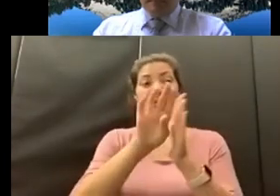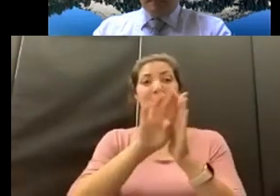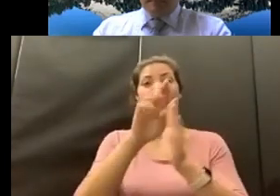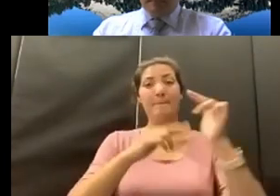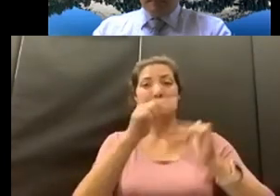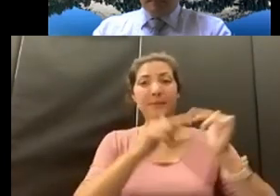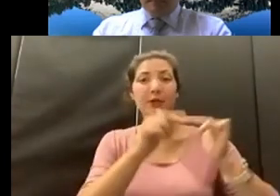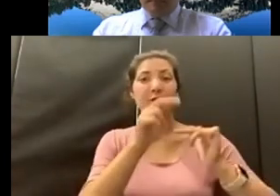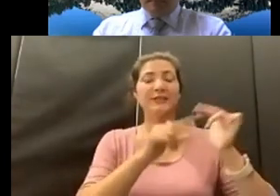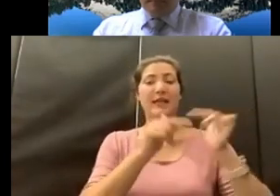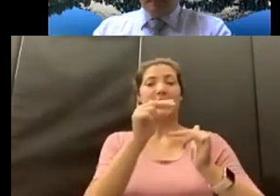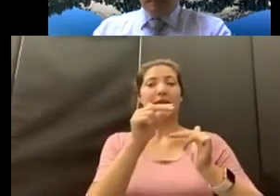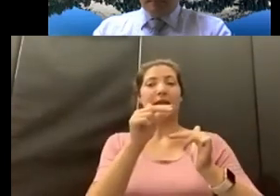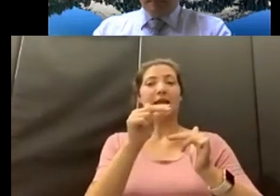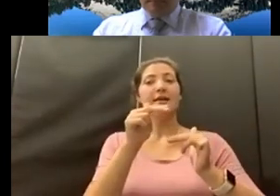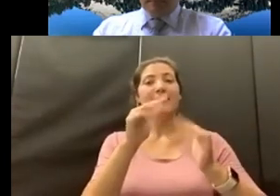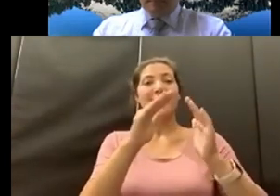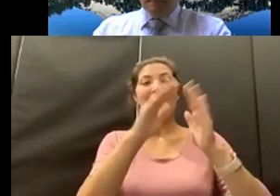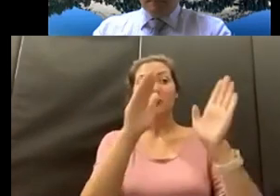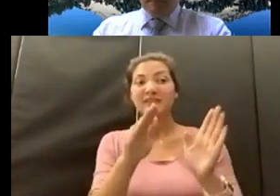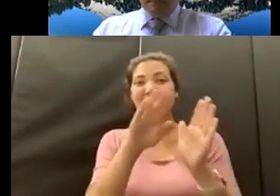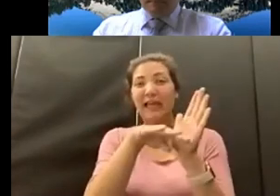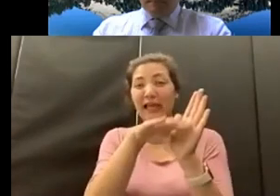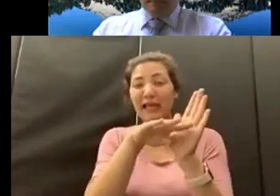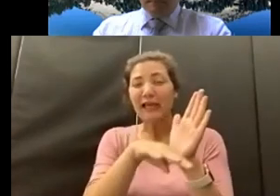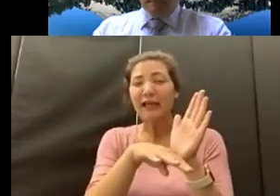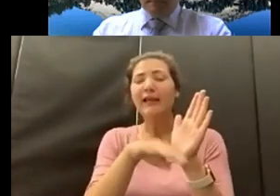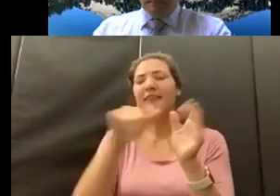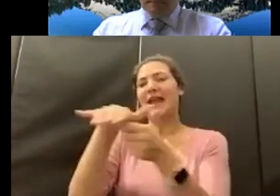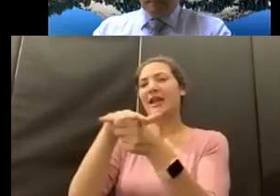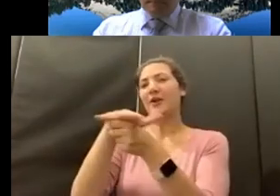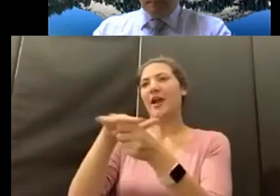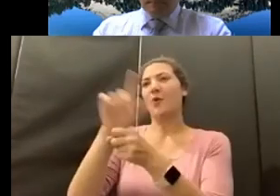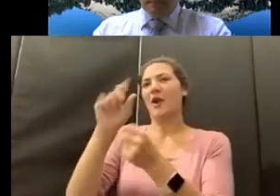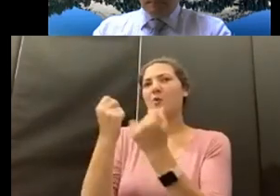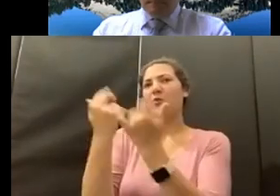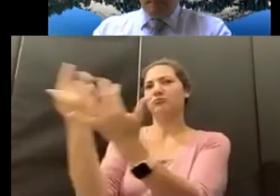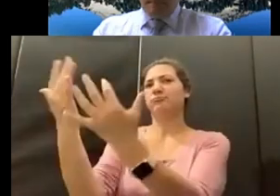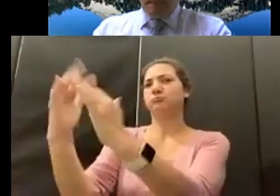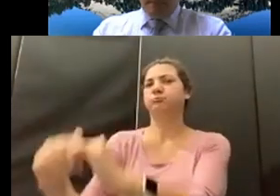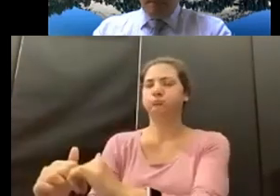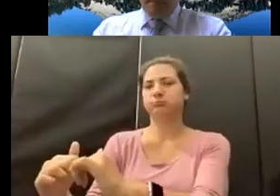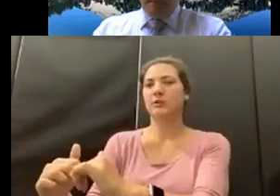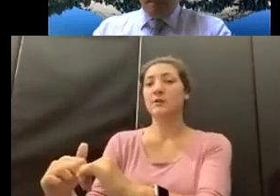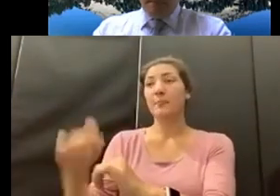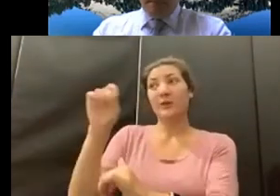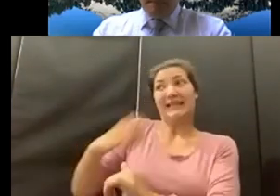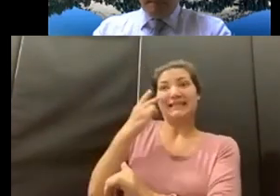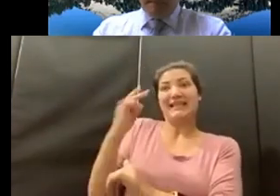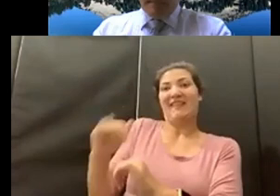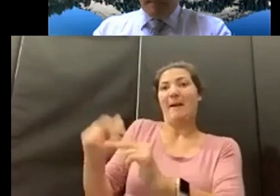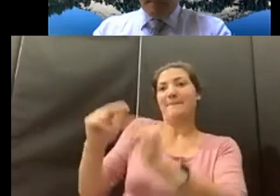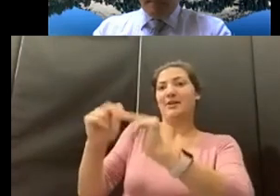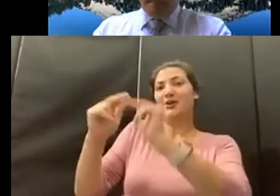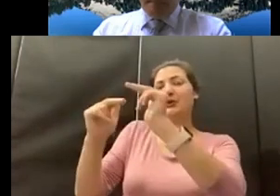vast majority and where we actually need to see a rebuild, it's really gonna depend upon